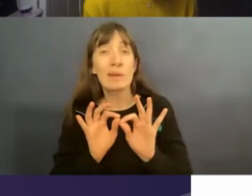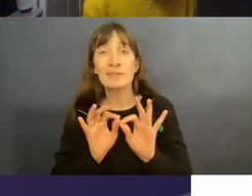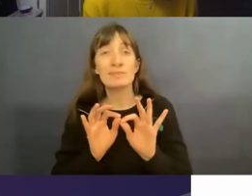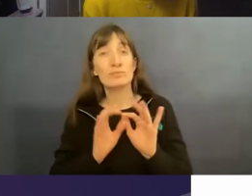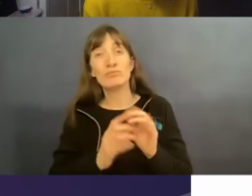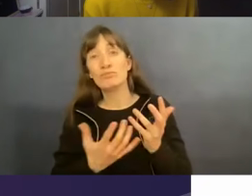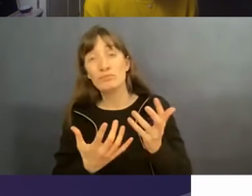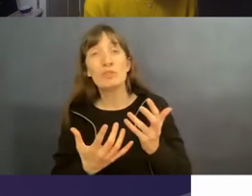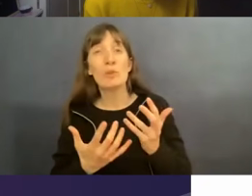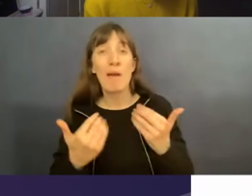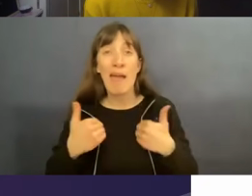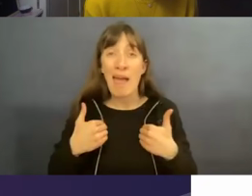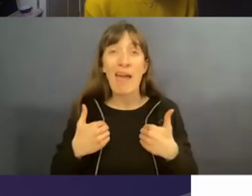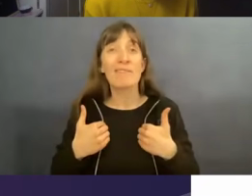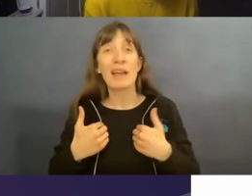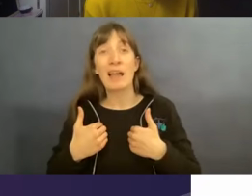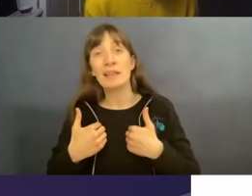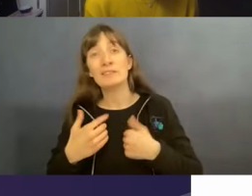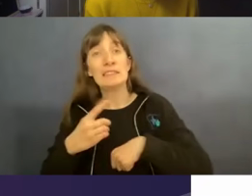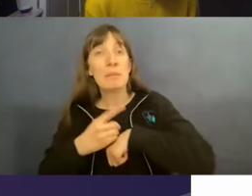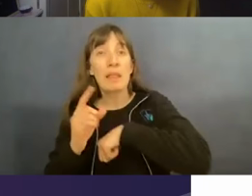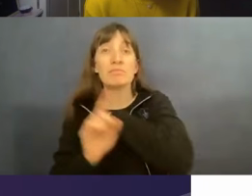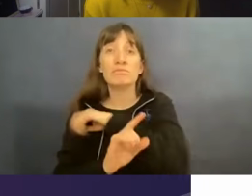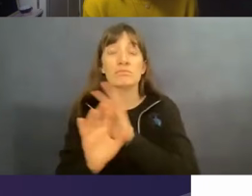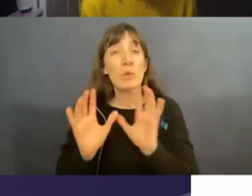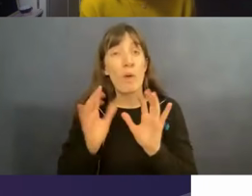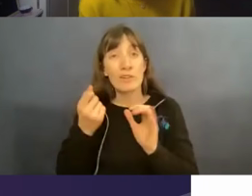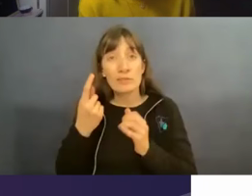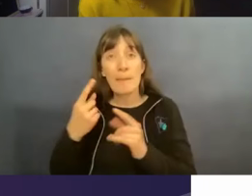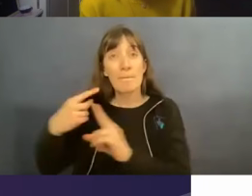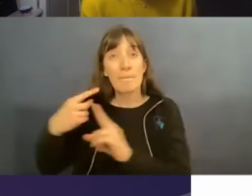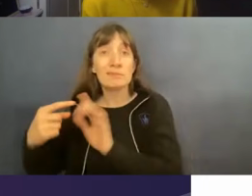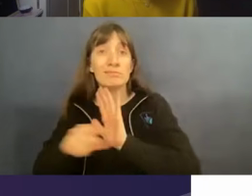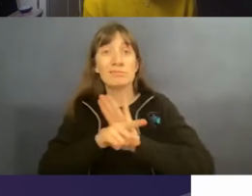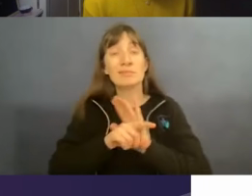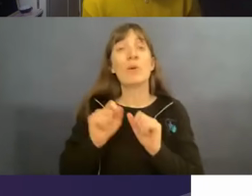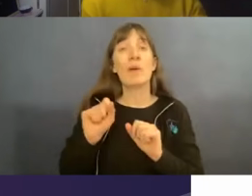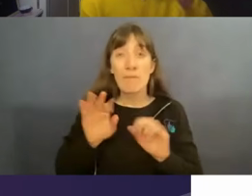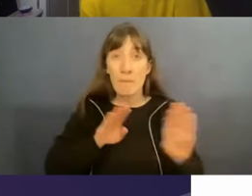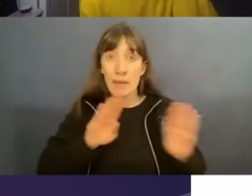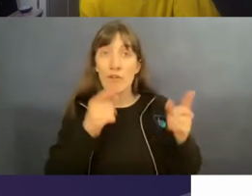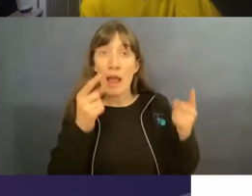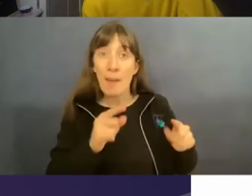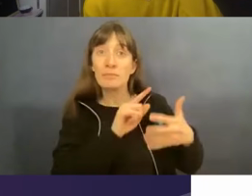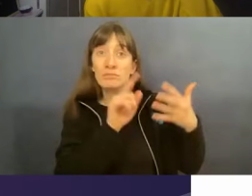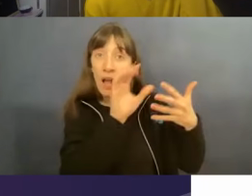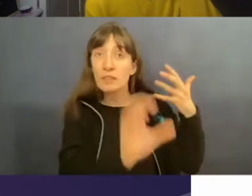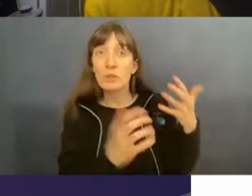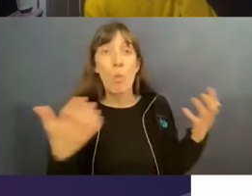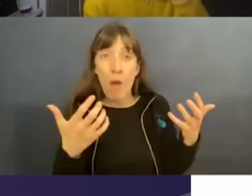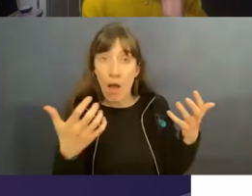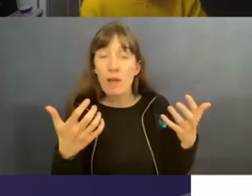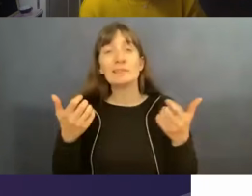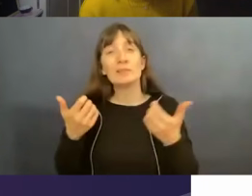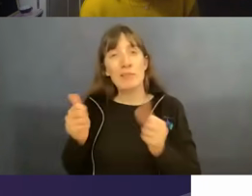what are rewards for things or what are things that you can expect as consequences of certain behaviors and things of still being able to